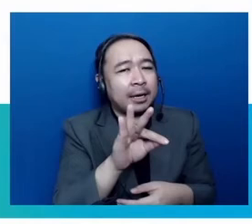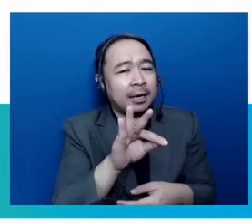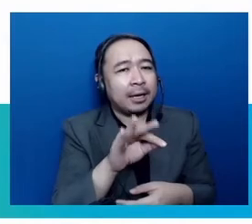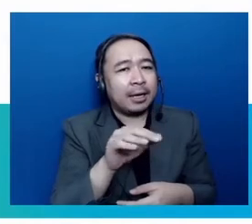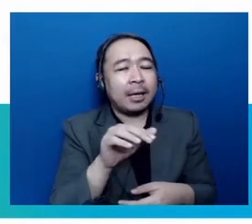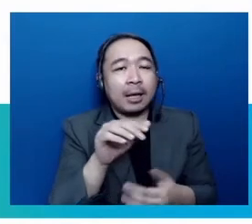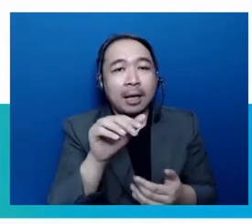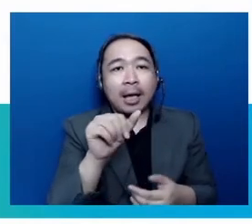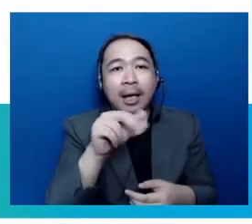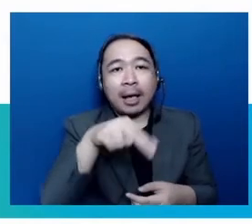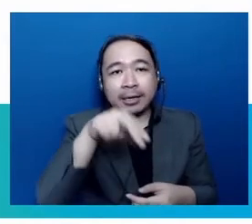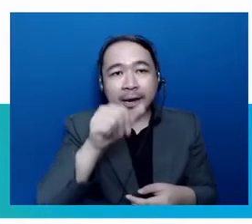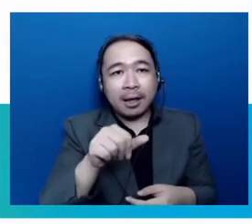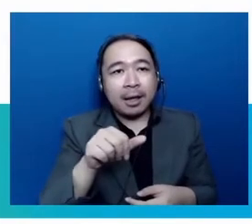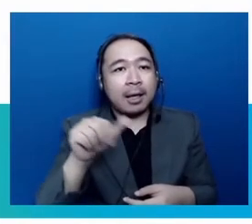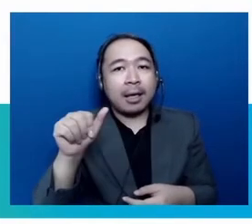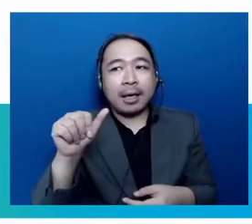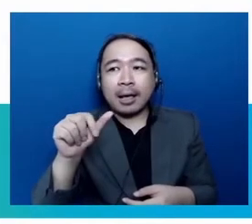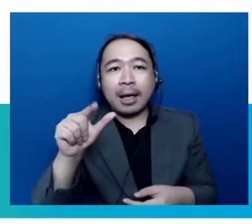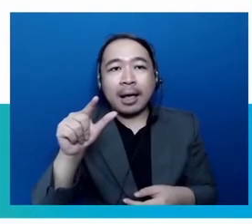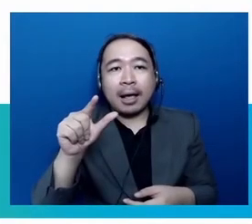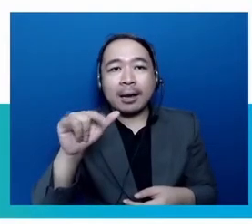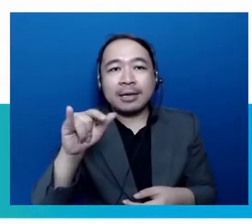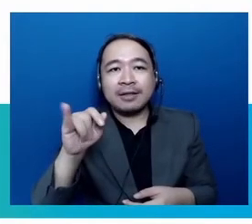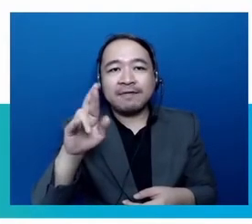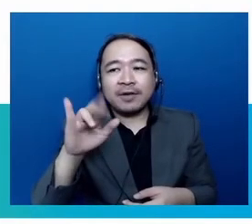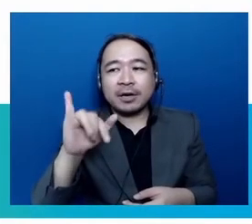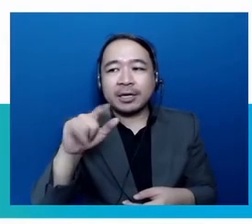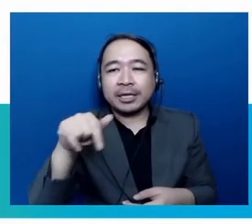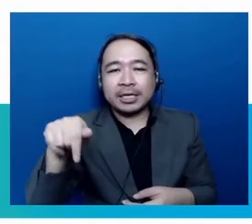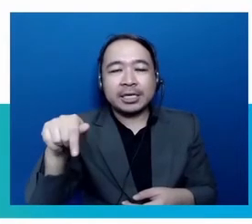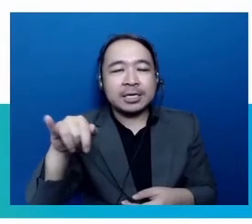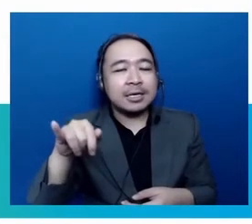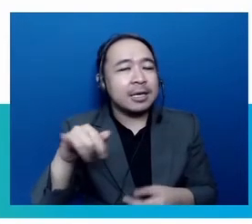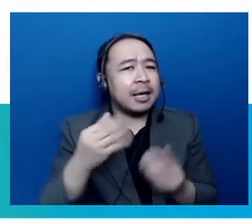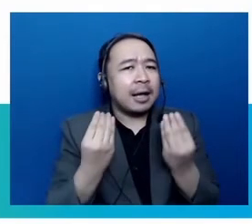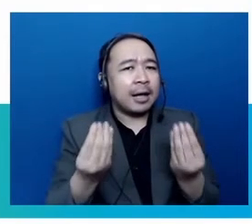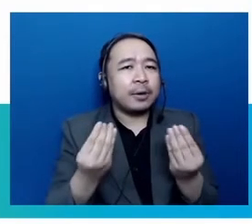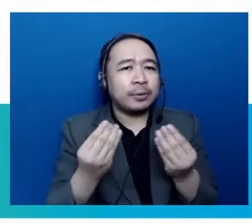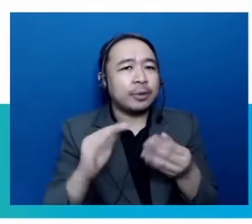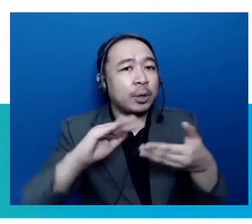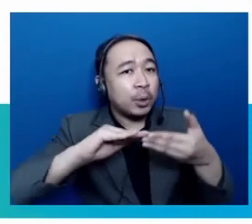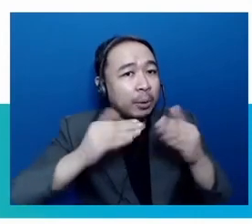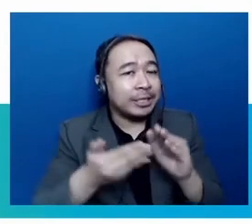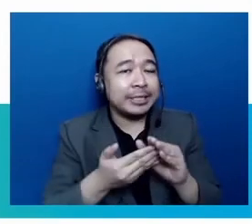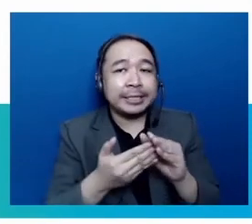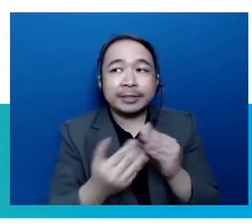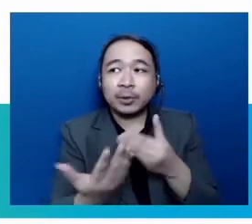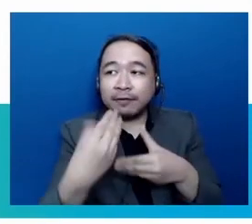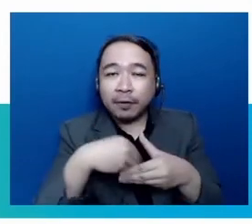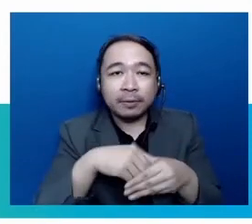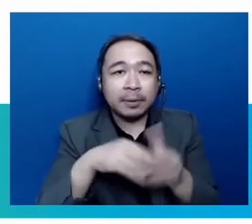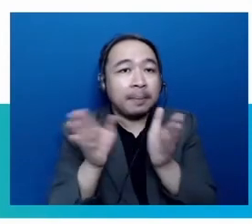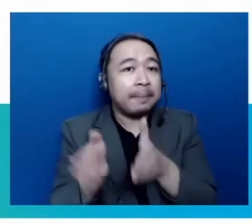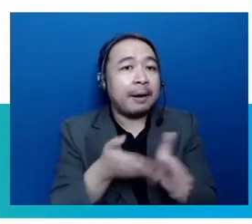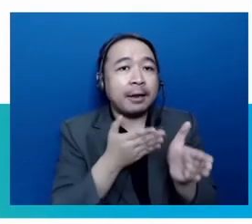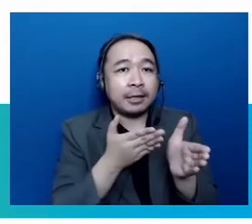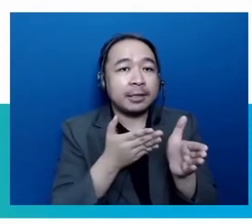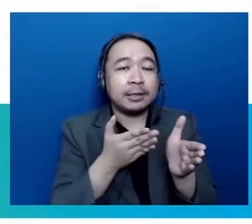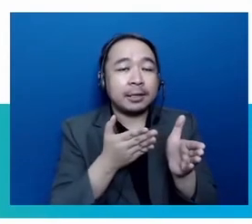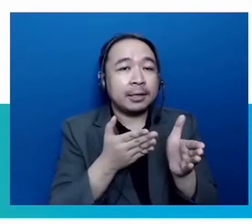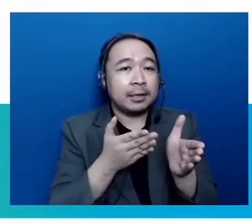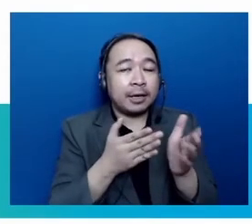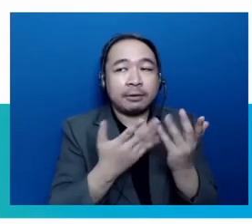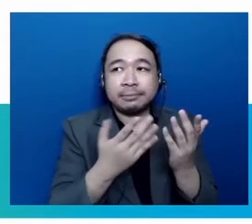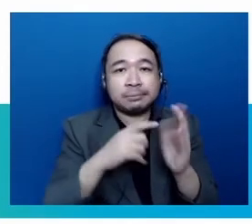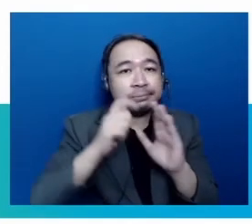Anna how they think communities should be engaged in the design and in the rollout of plans. And how